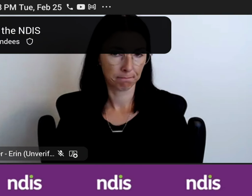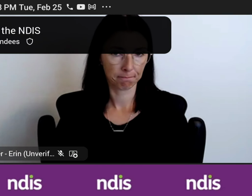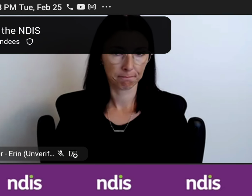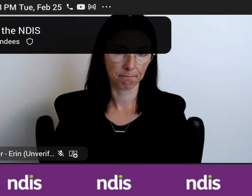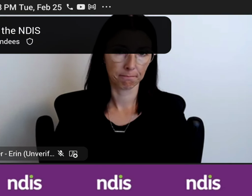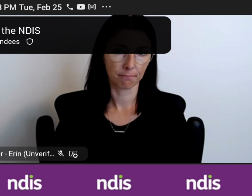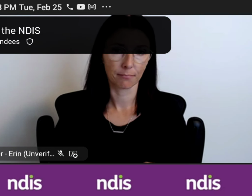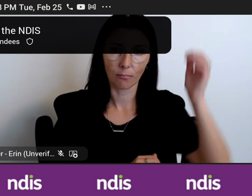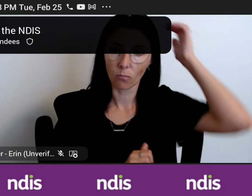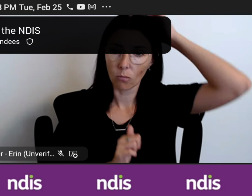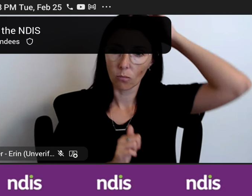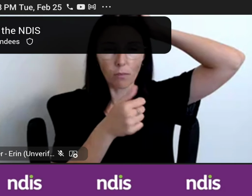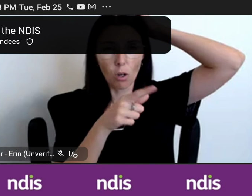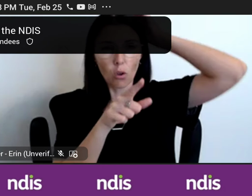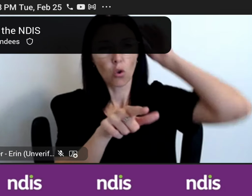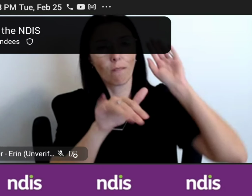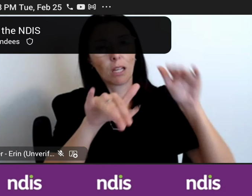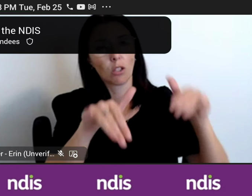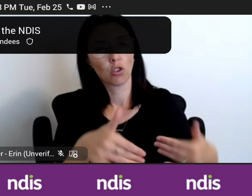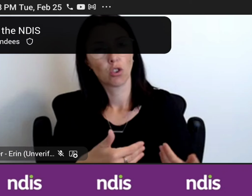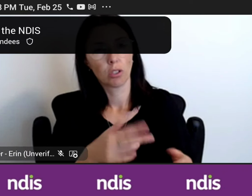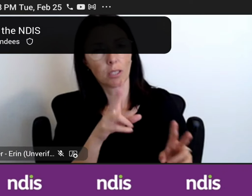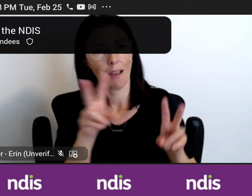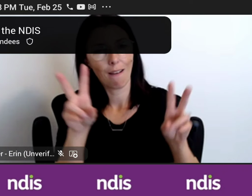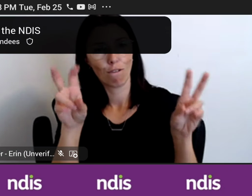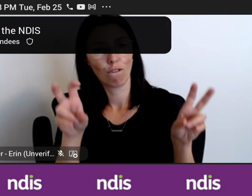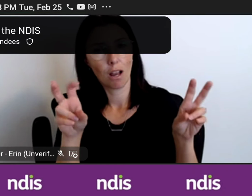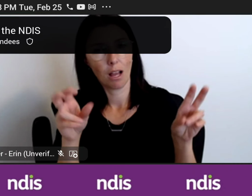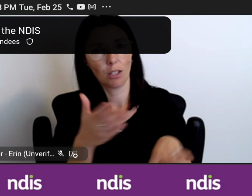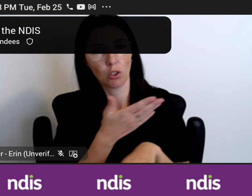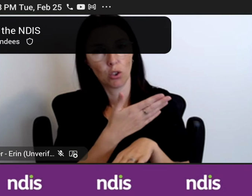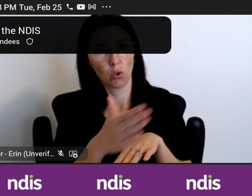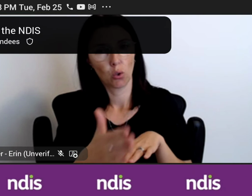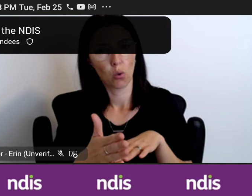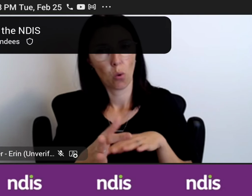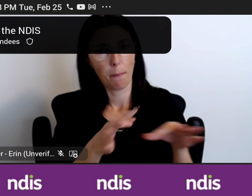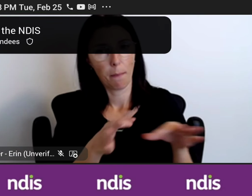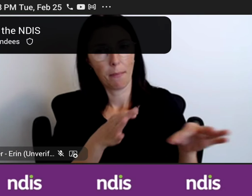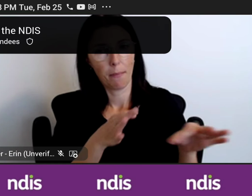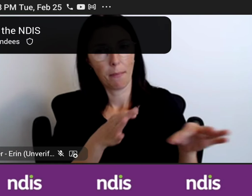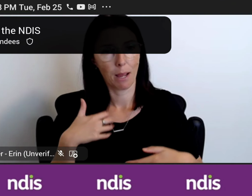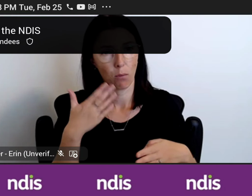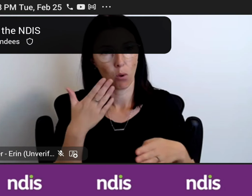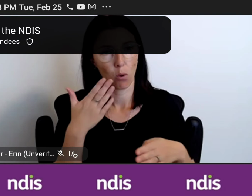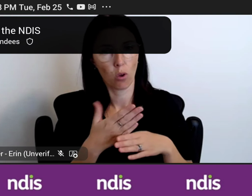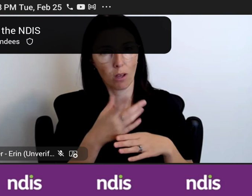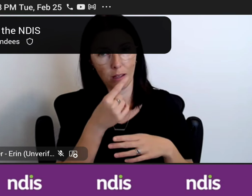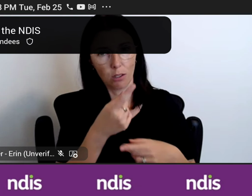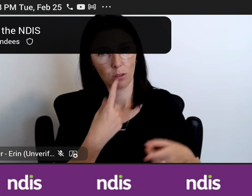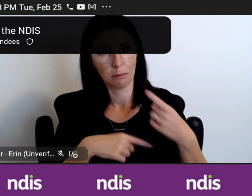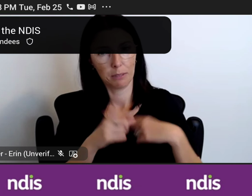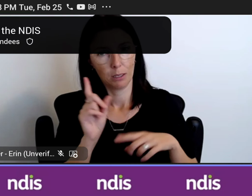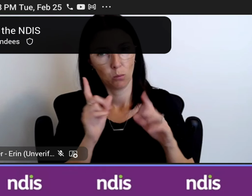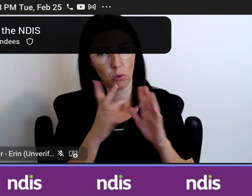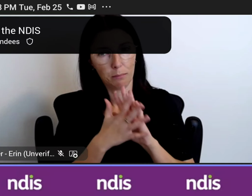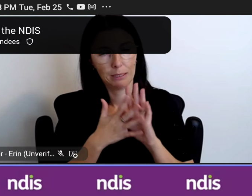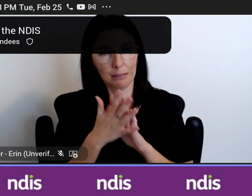Okay, so you've just introduced the phrase new planning framework. Can you tell us exactly what this